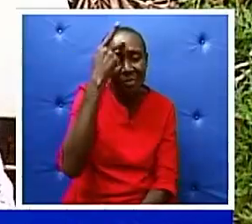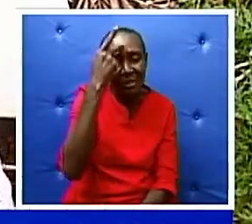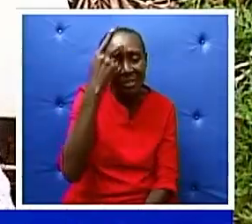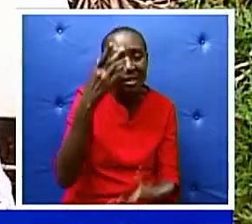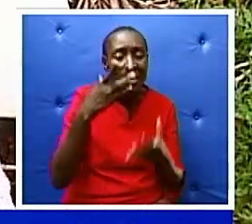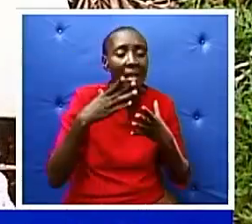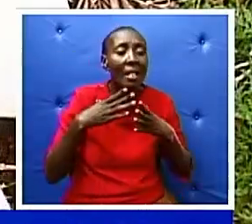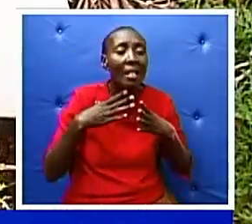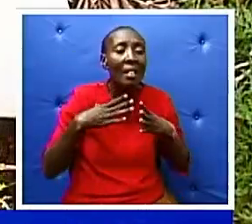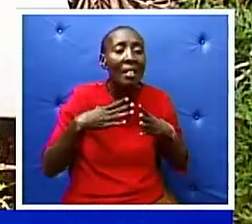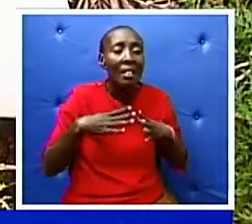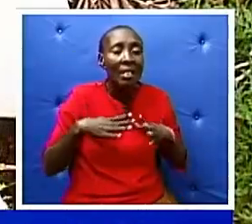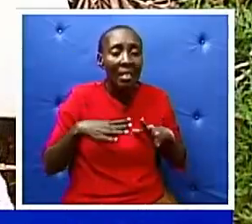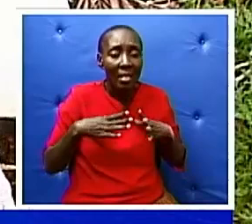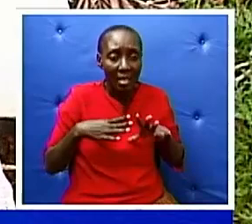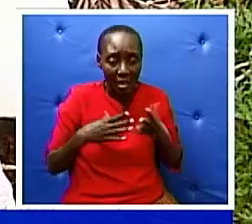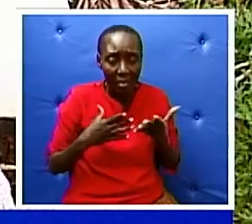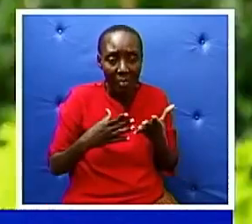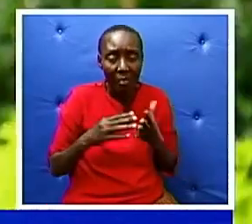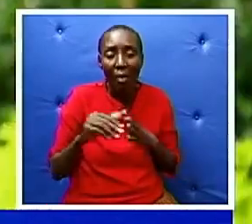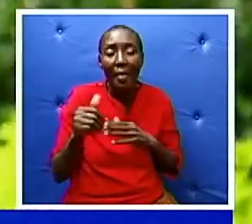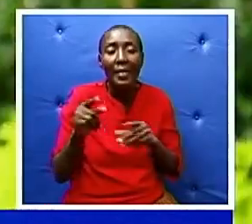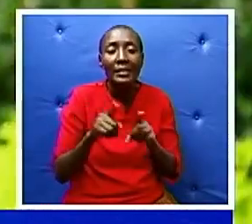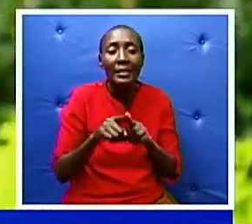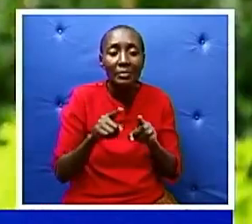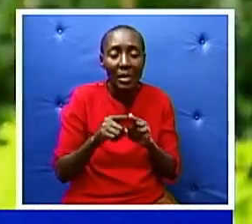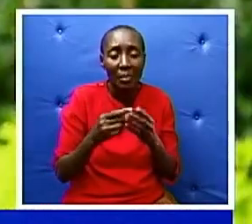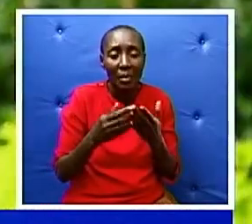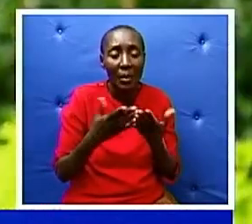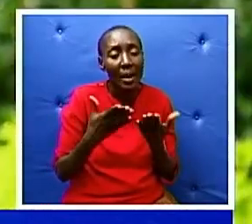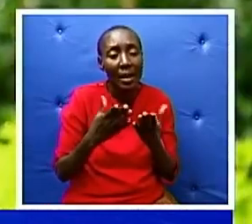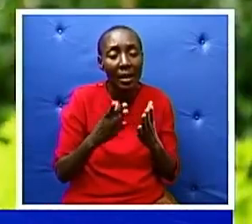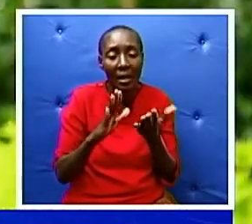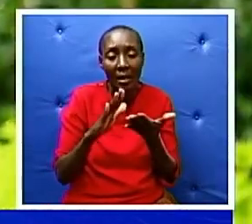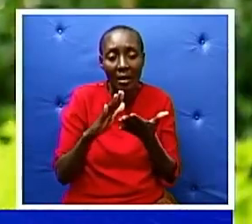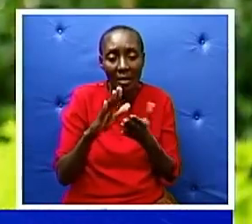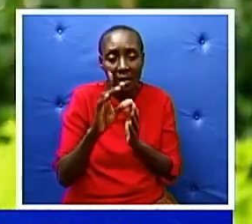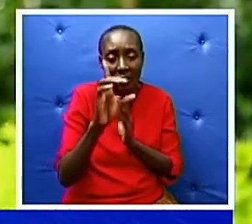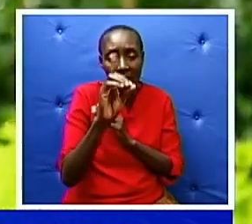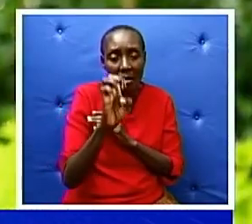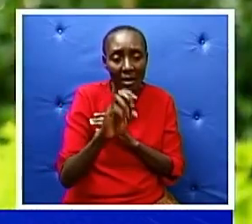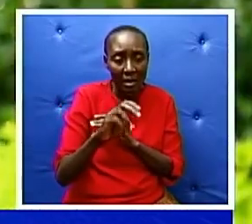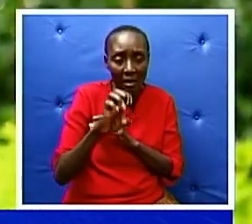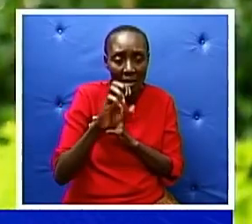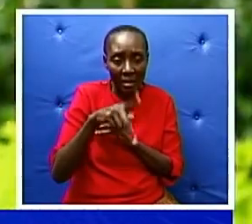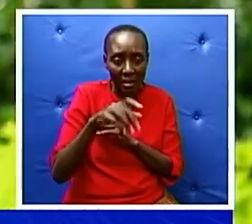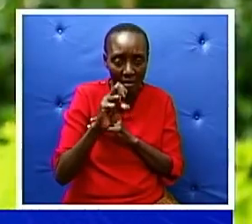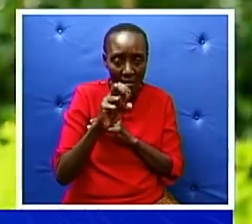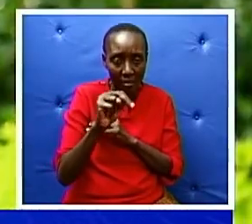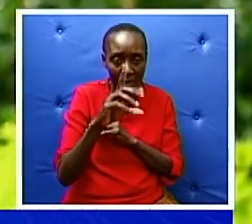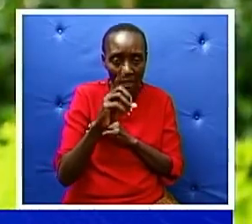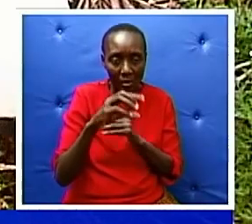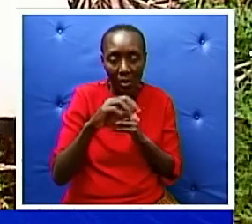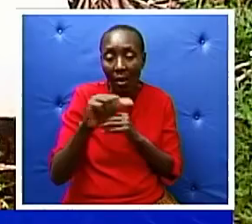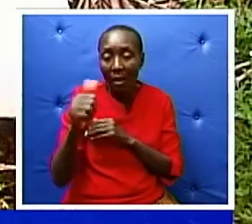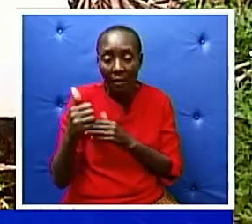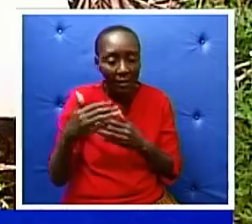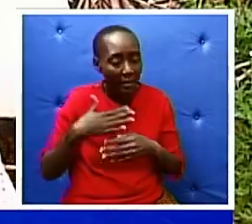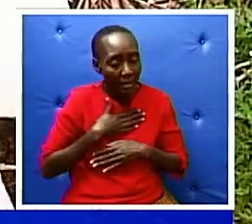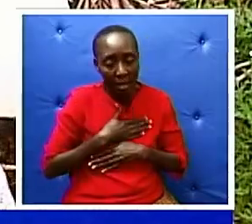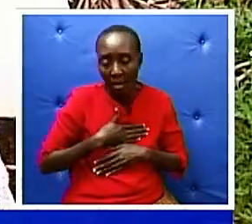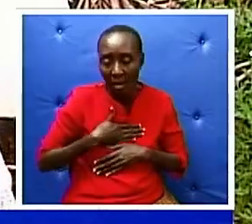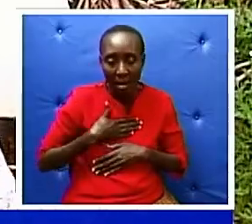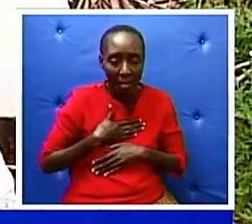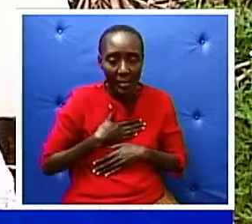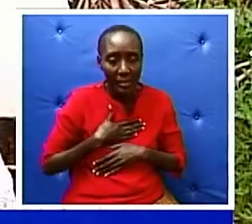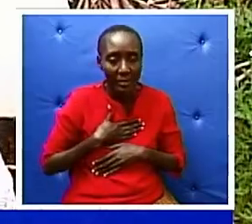who depend on these people. And a simple rule as just put on a mask, observe social distance,